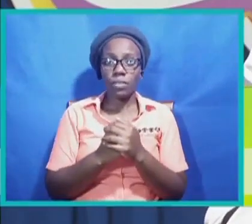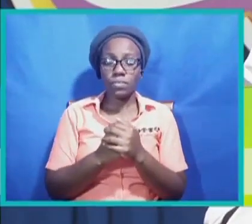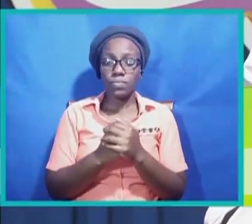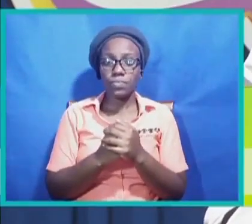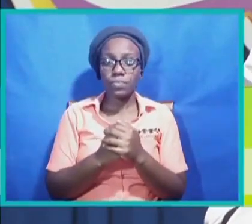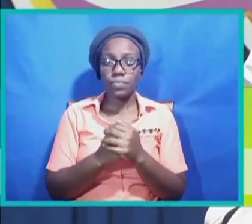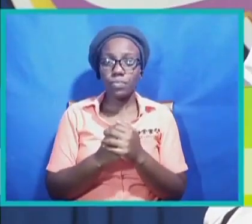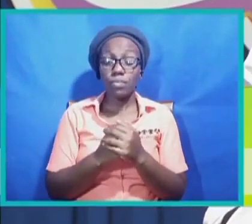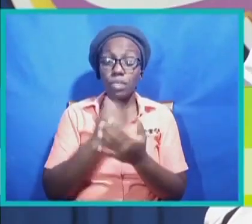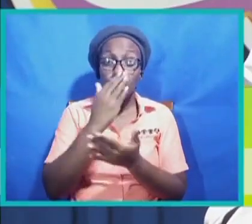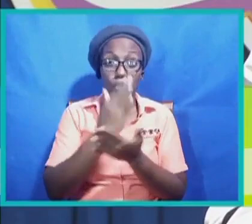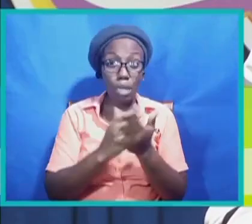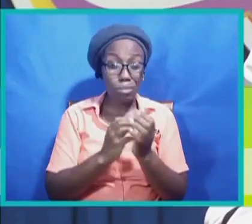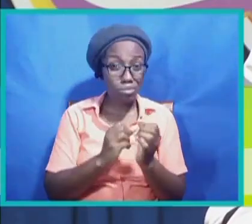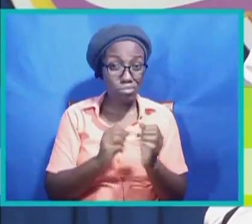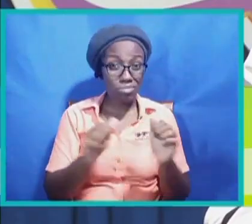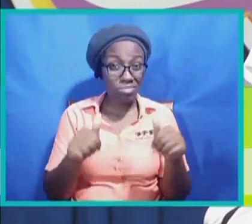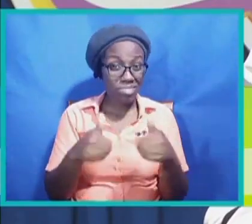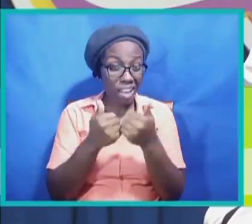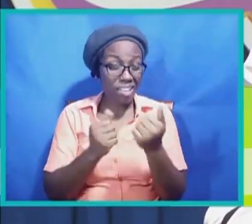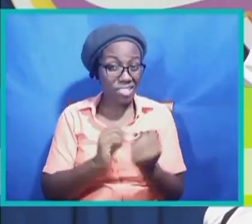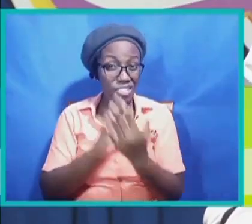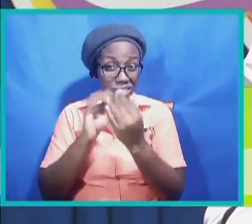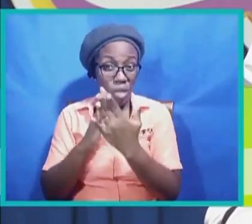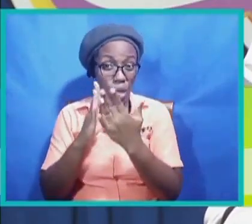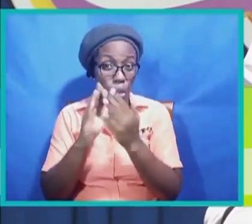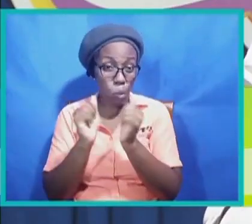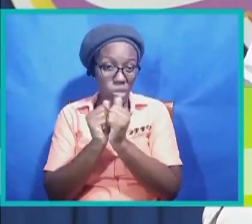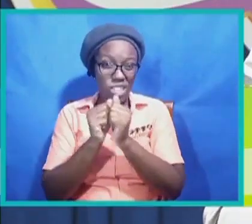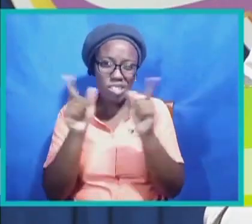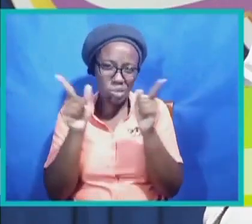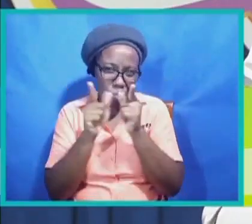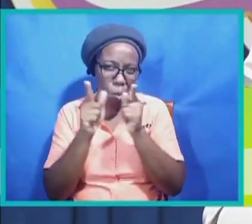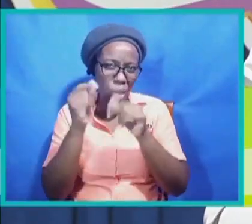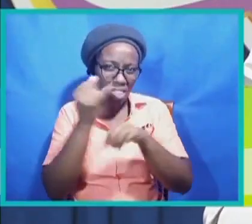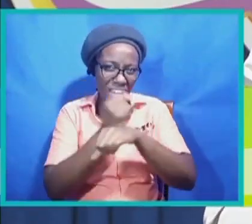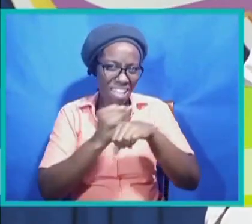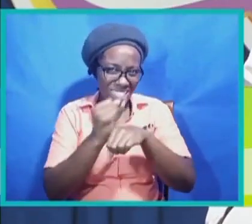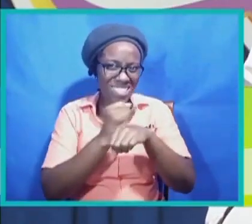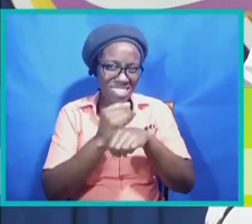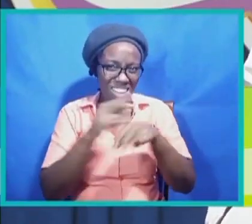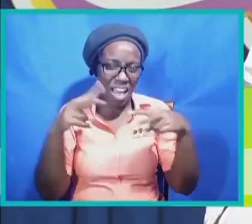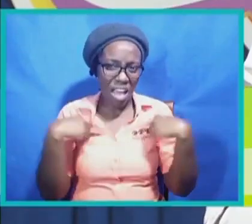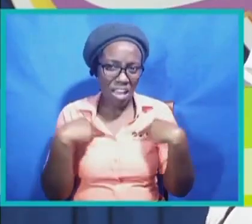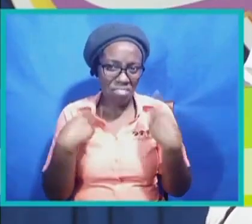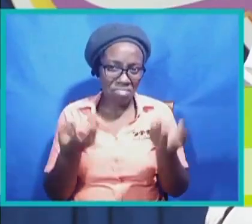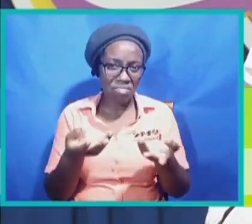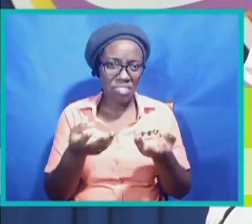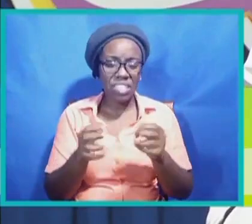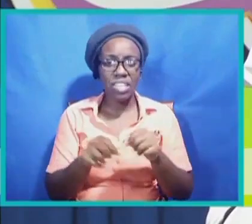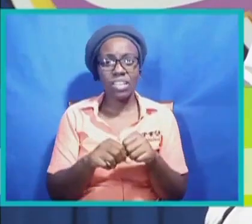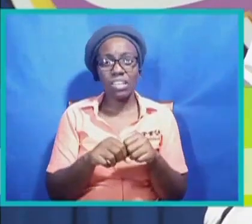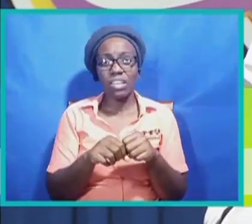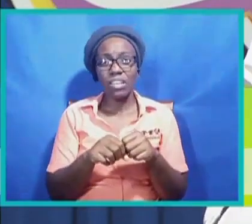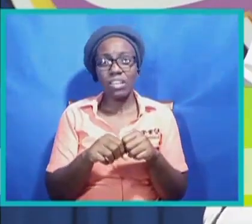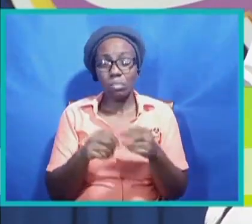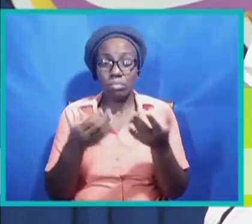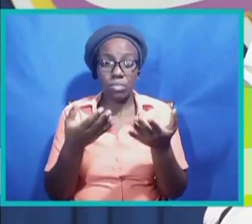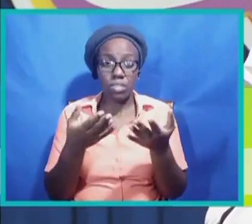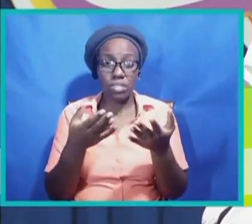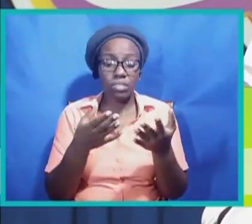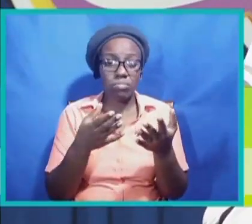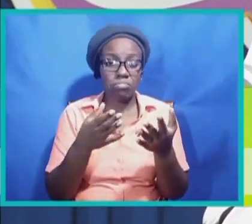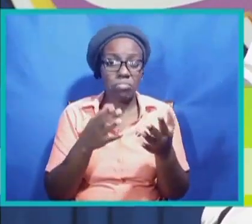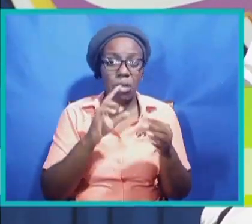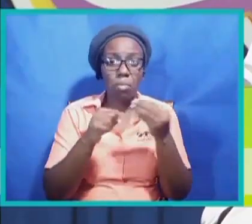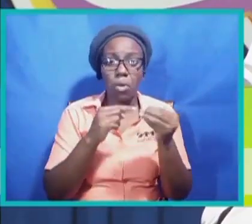challenges that small island states have with respect to labor market, a tight alignment between supply and demand of labor.